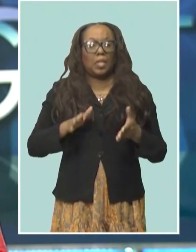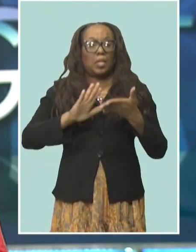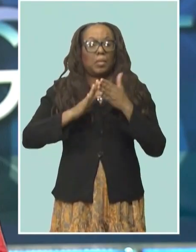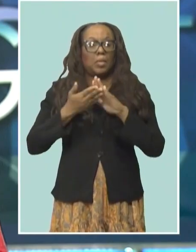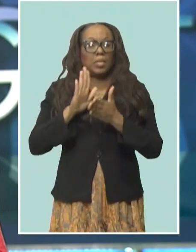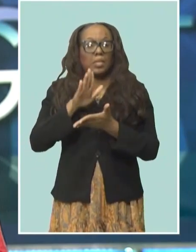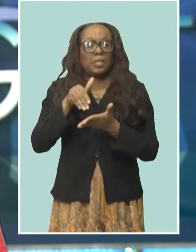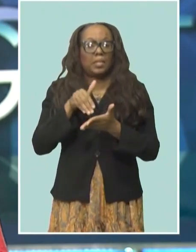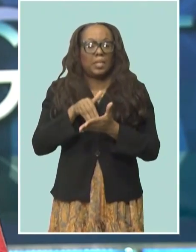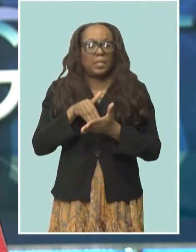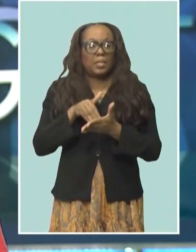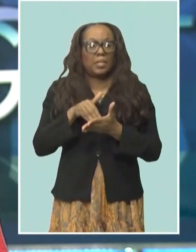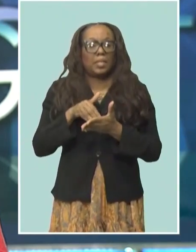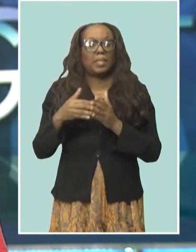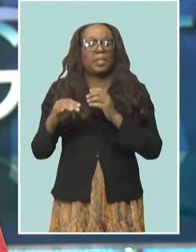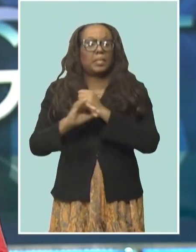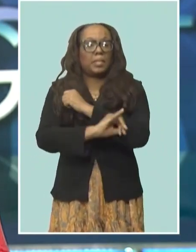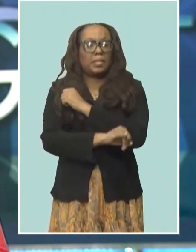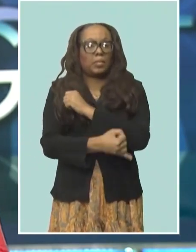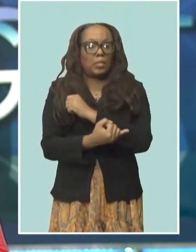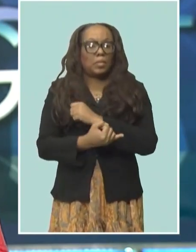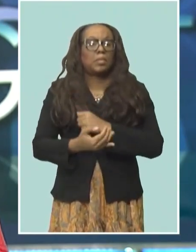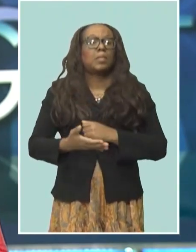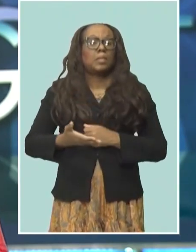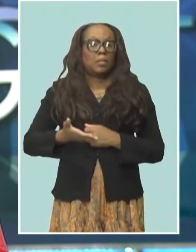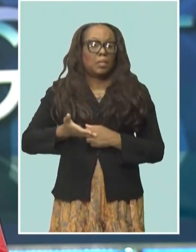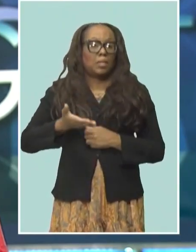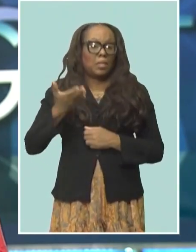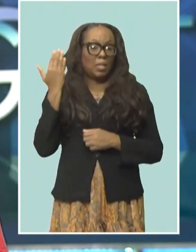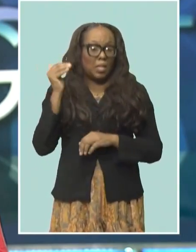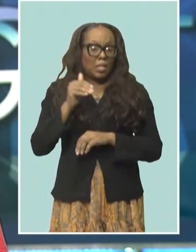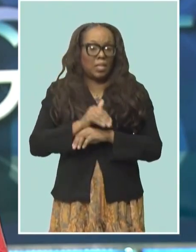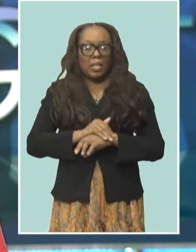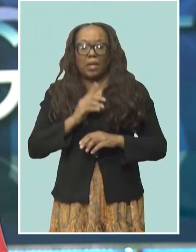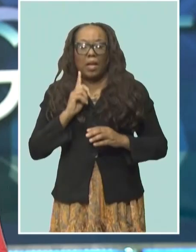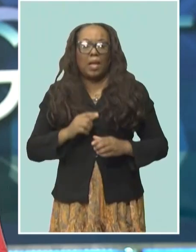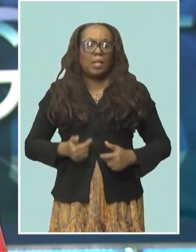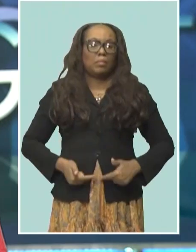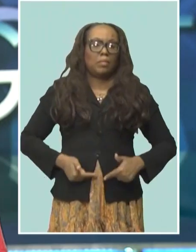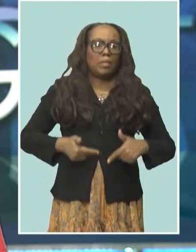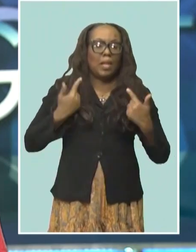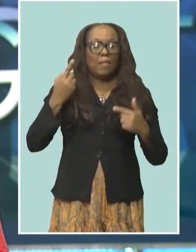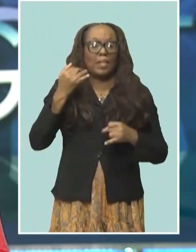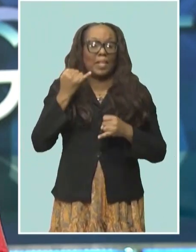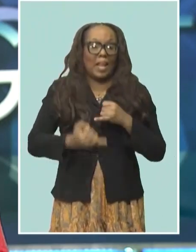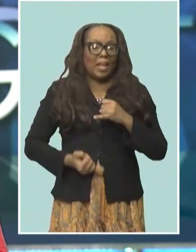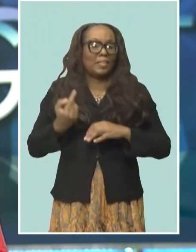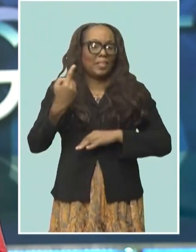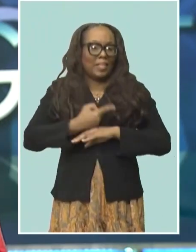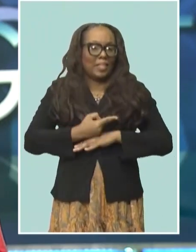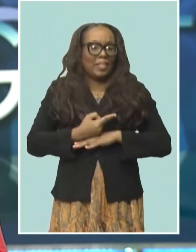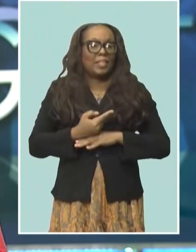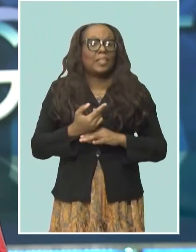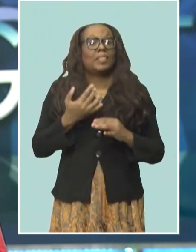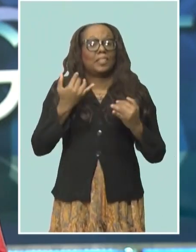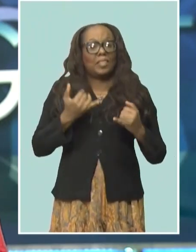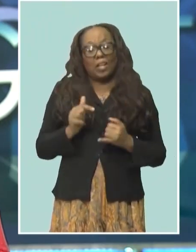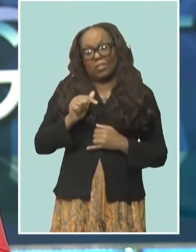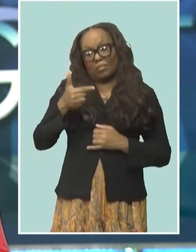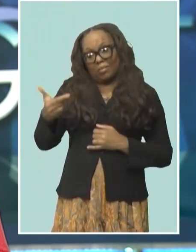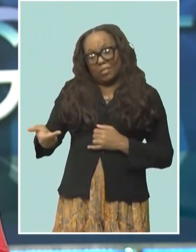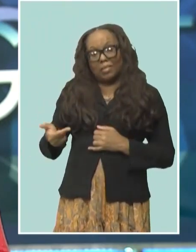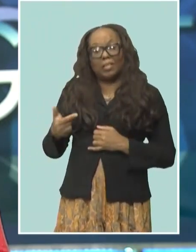came alive for the last time in April as organizers of the St. Joseph We Gathering Committee passed the baton to St.